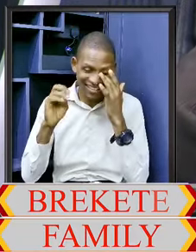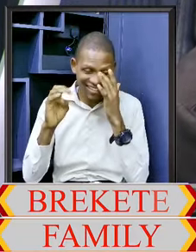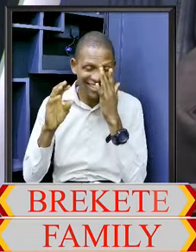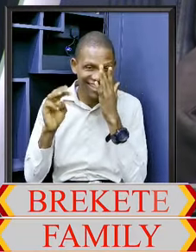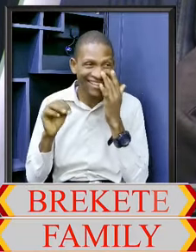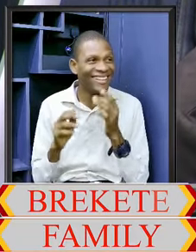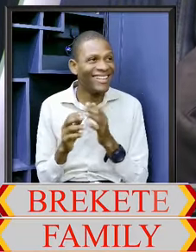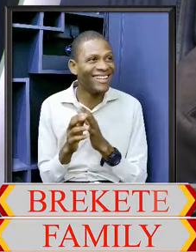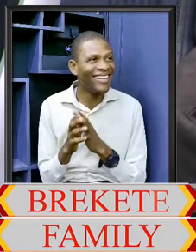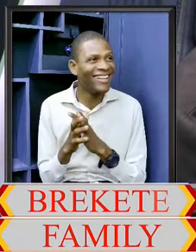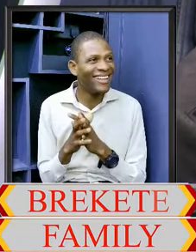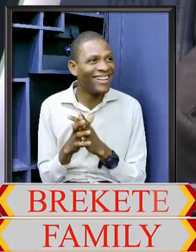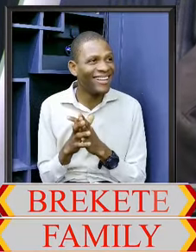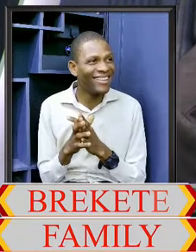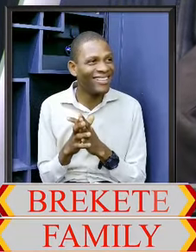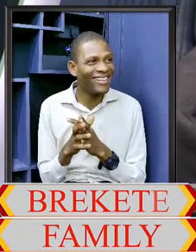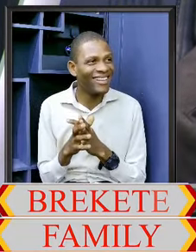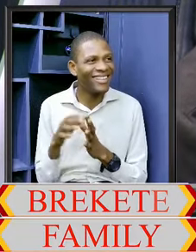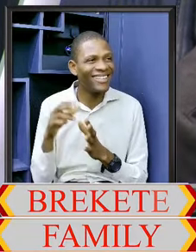Quickly.